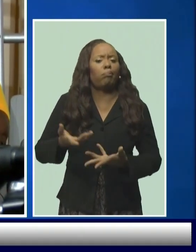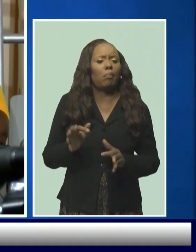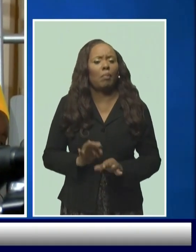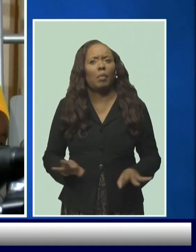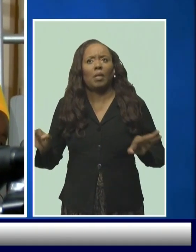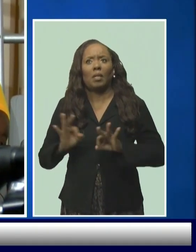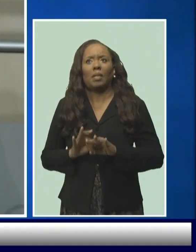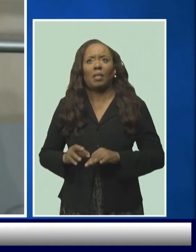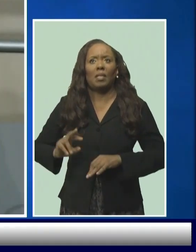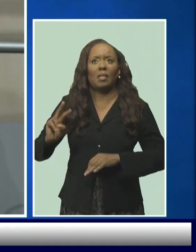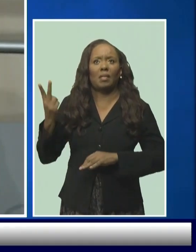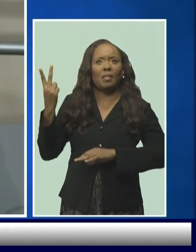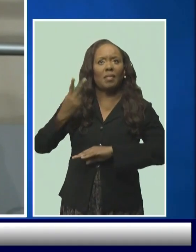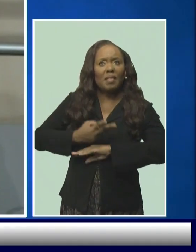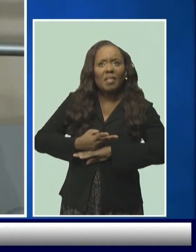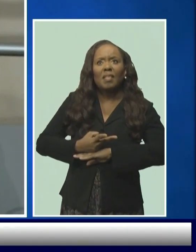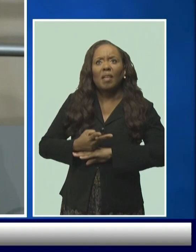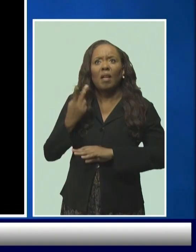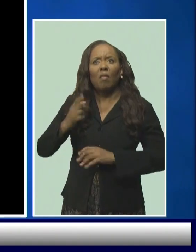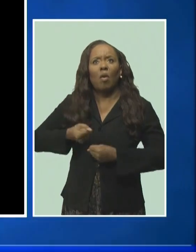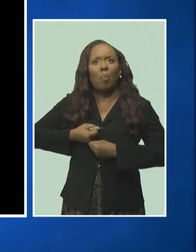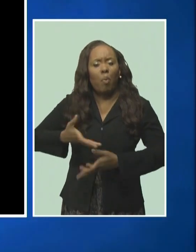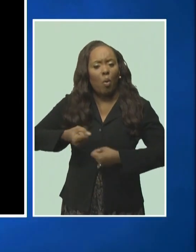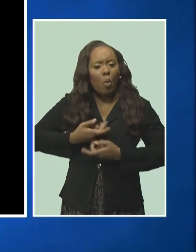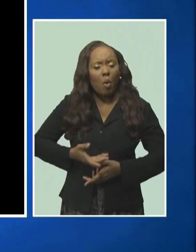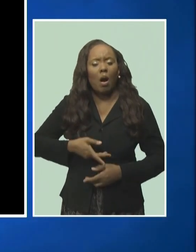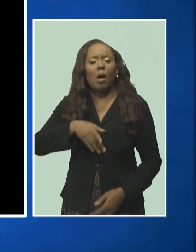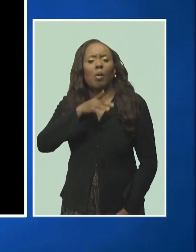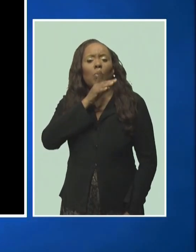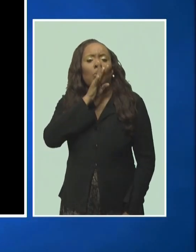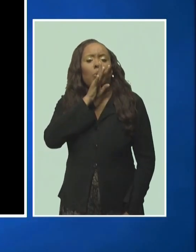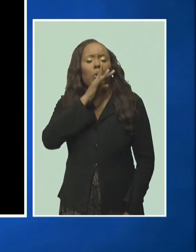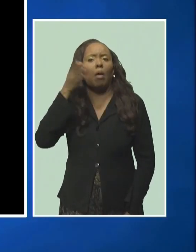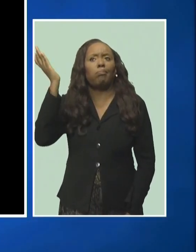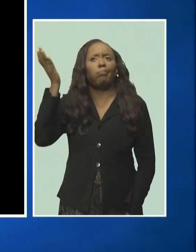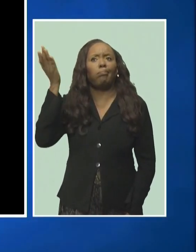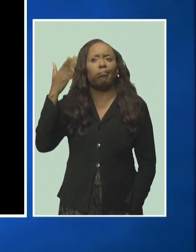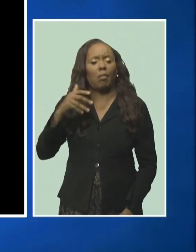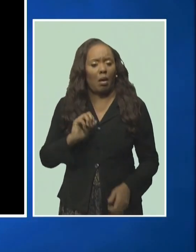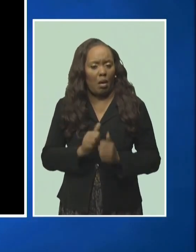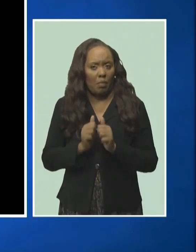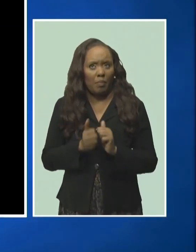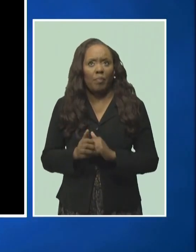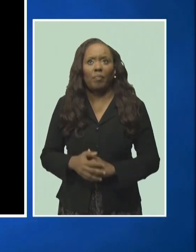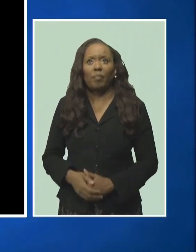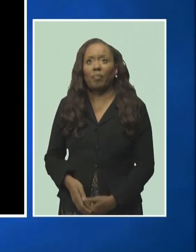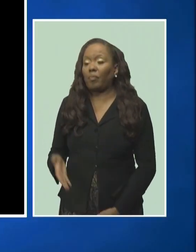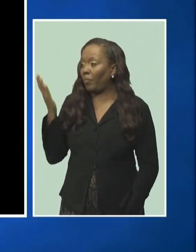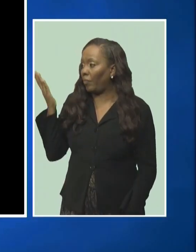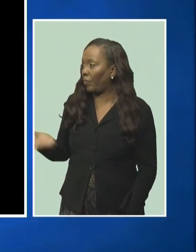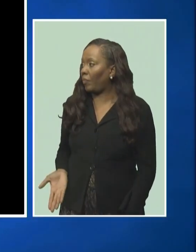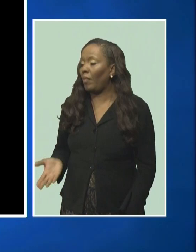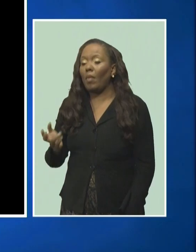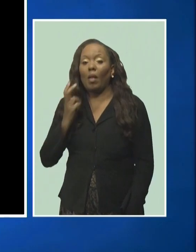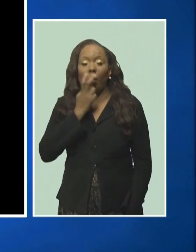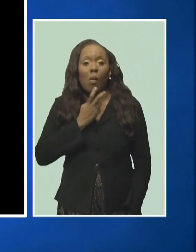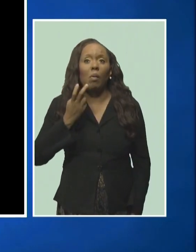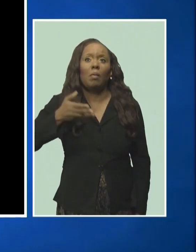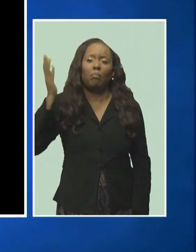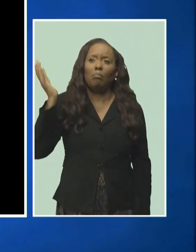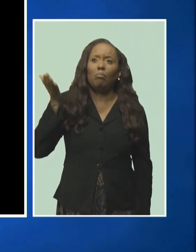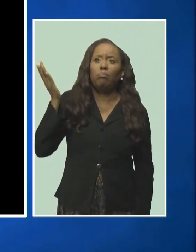about all of us. It's not like, oh, you hear your neighbor have diabetes or this person have diabetes. With the rate of diabetes in Barbados, almost everyone